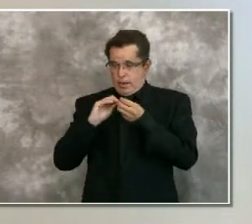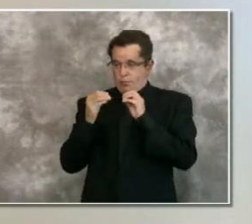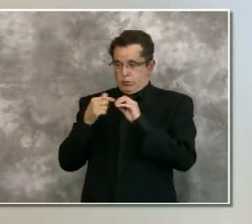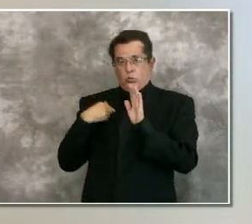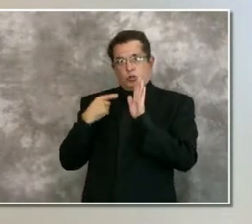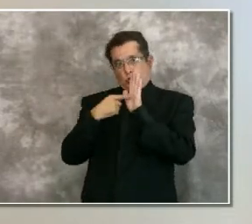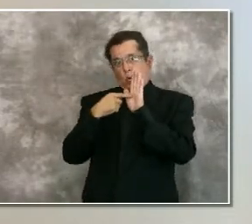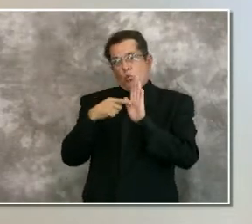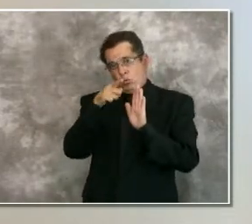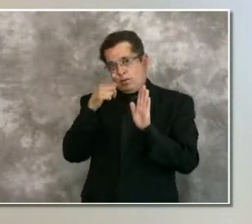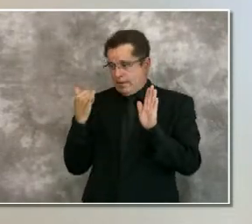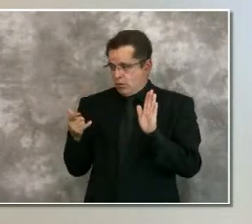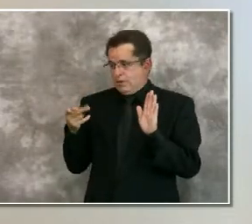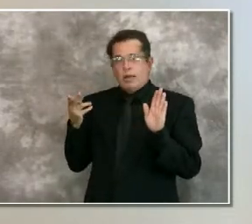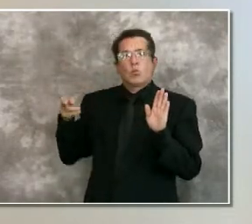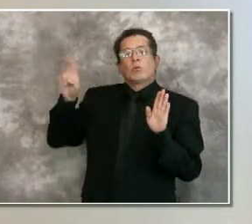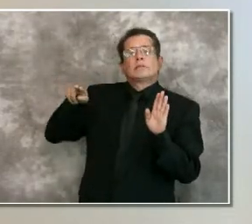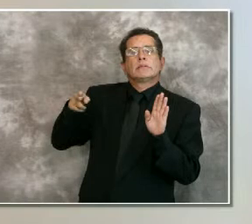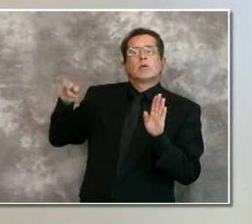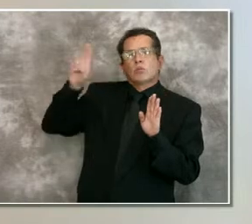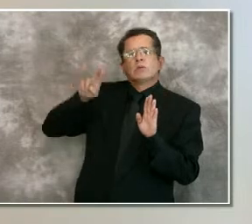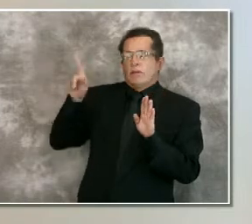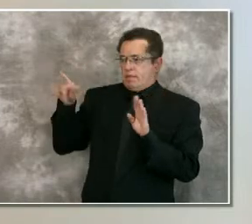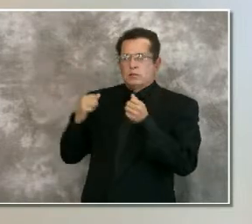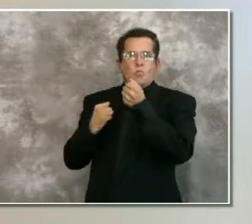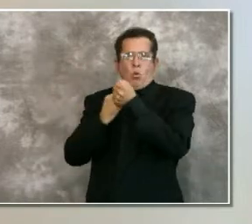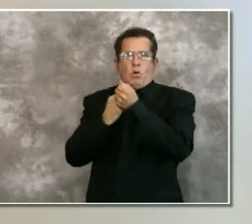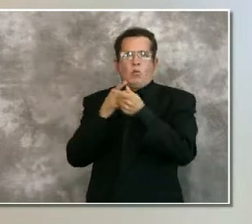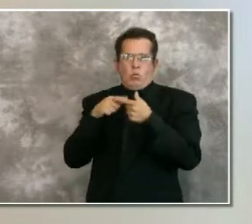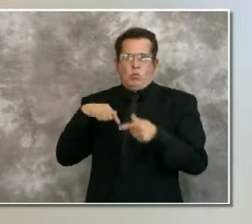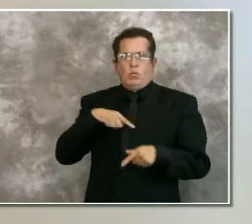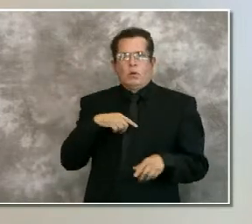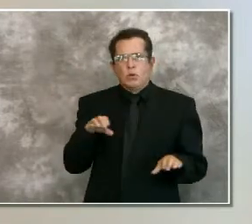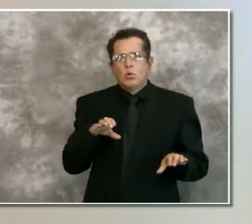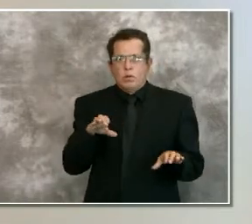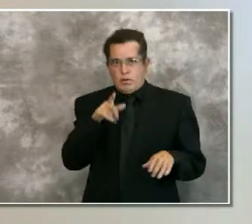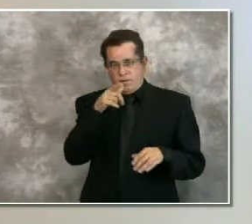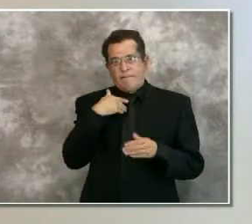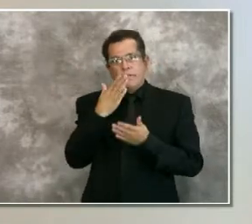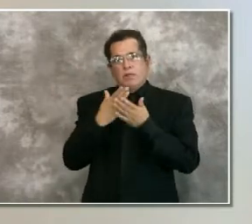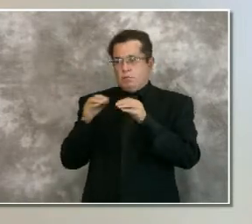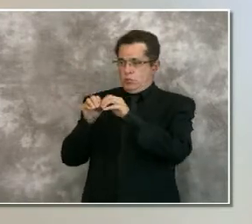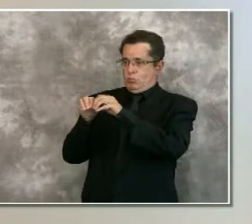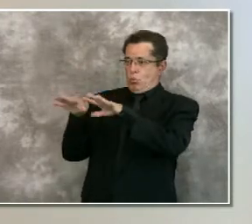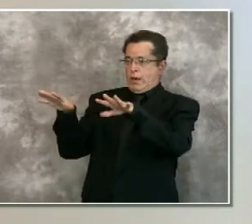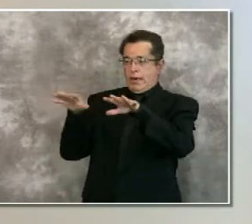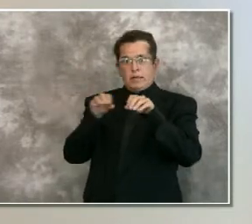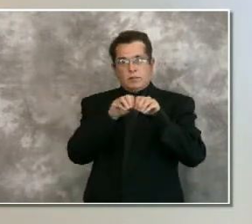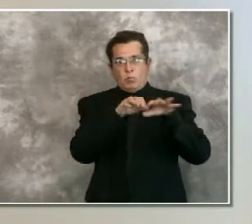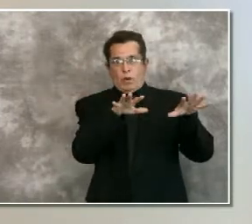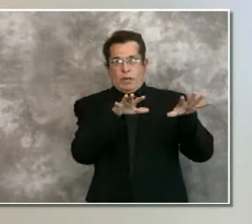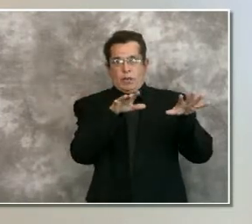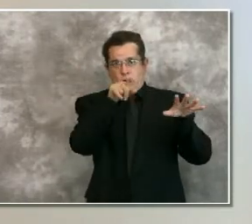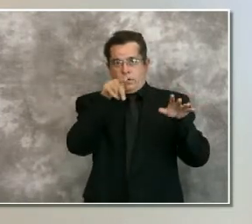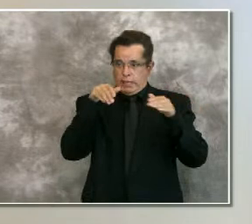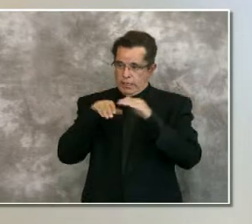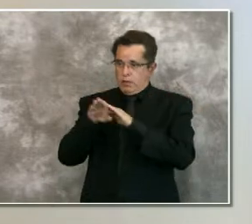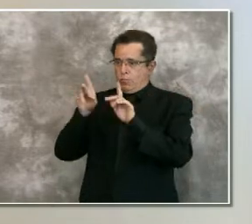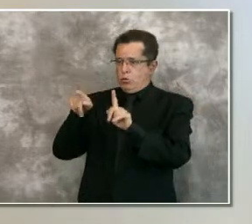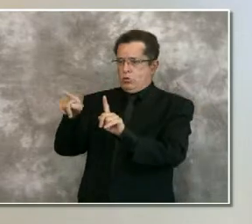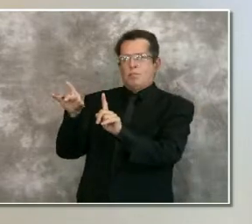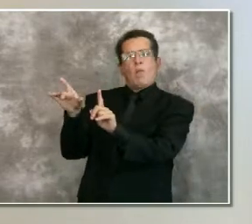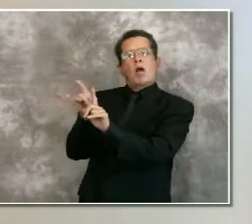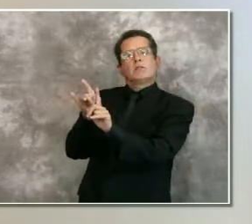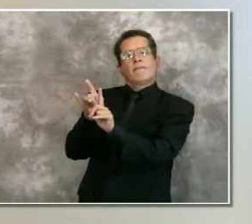have are significantly behind what has happened. If you have community spread and transmission and you come in contact with someone who's